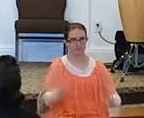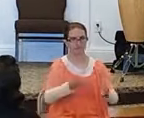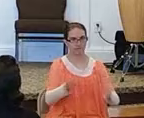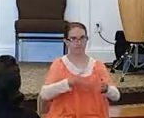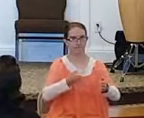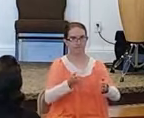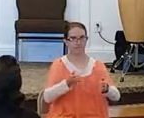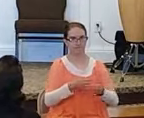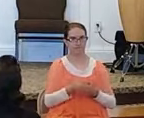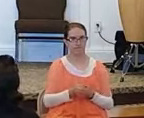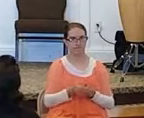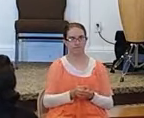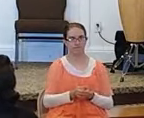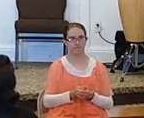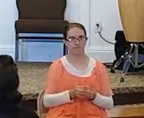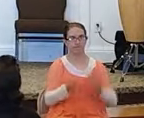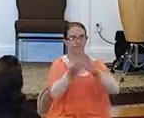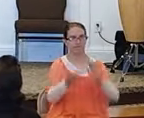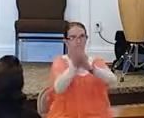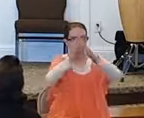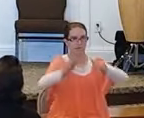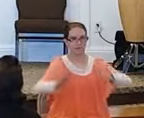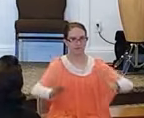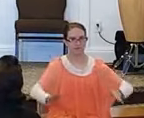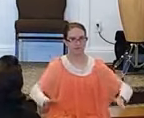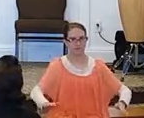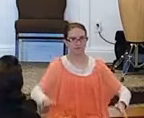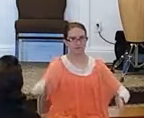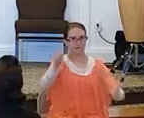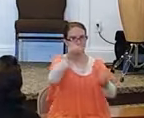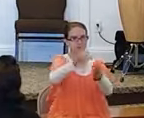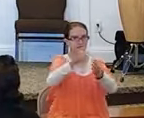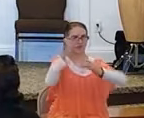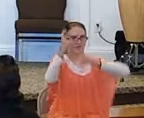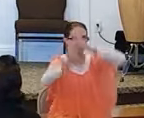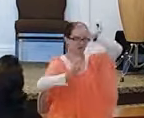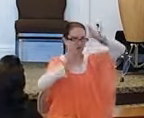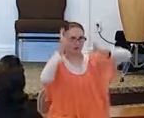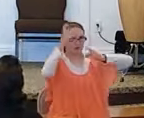song. There's peace in the midst of the storm.